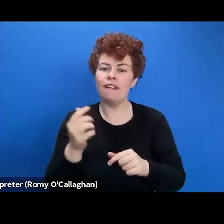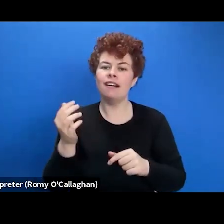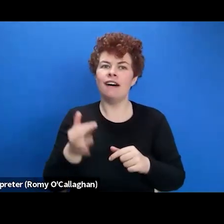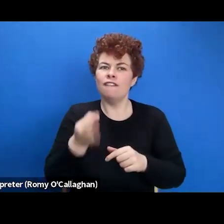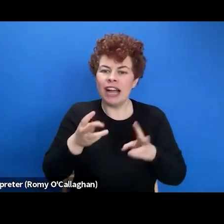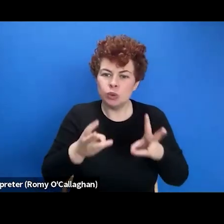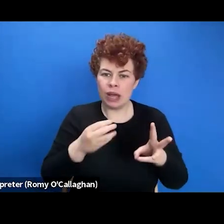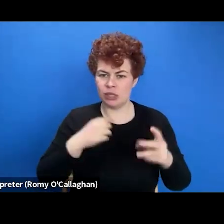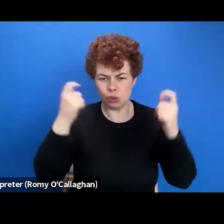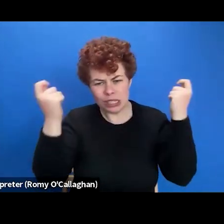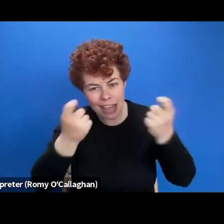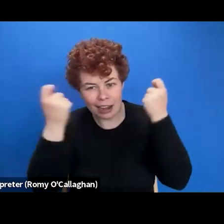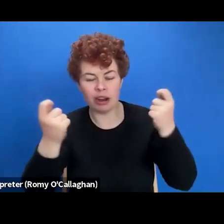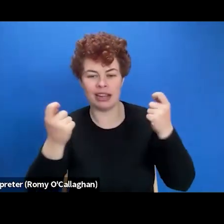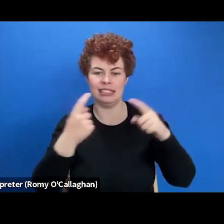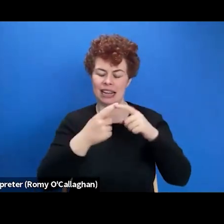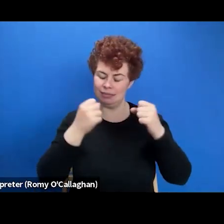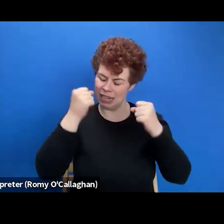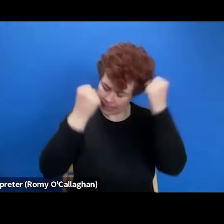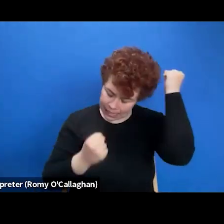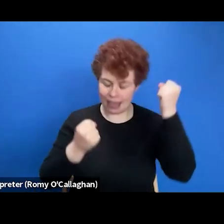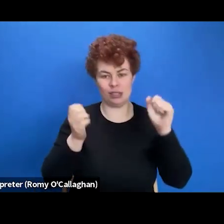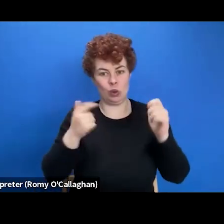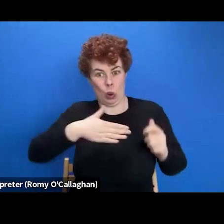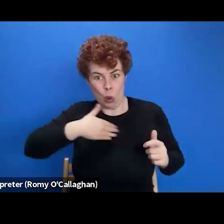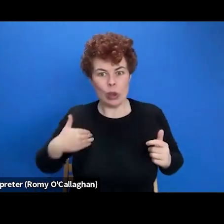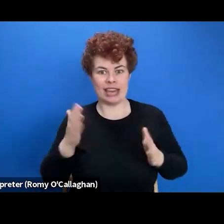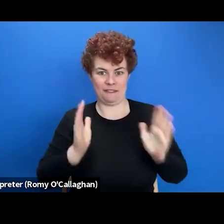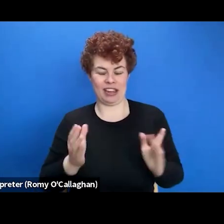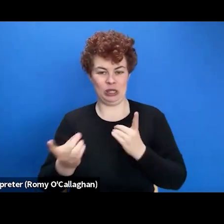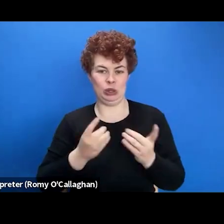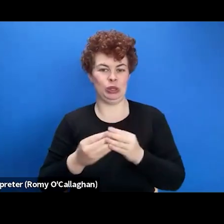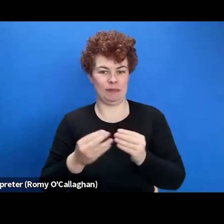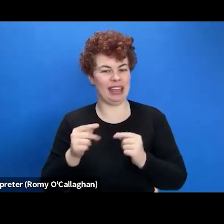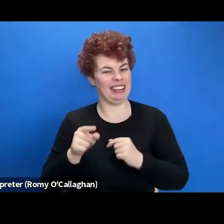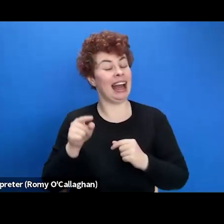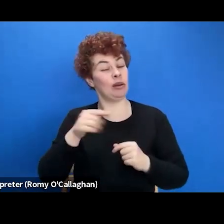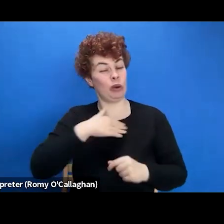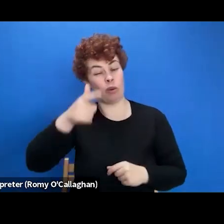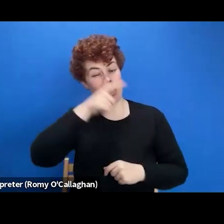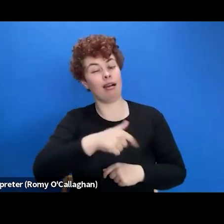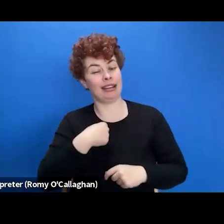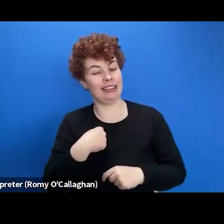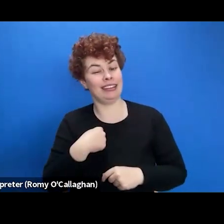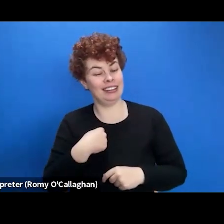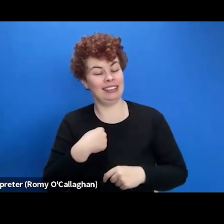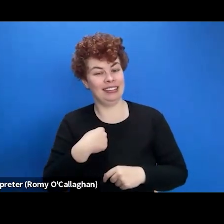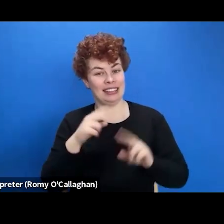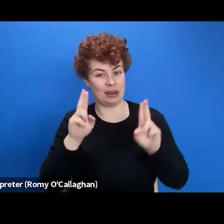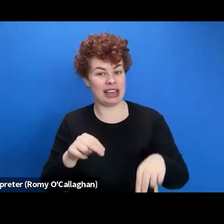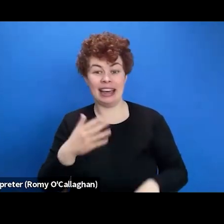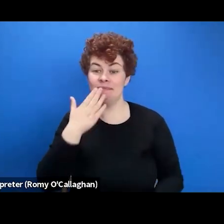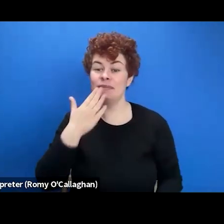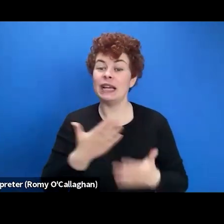or highlight steps along those increments. So that's where we were really lucky and happy to do that. Thank you so